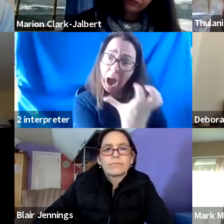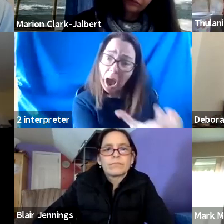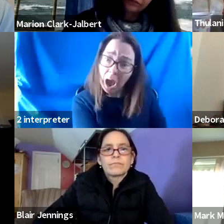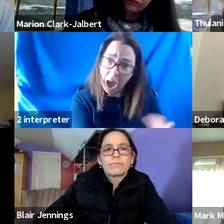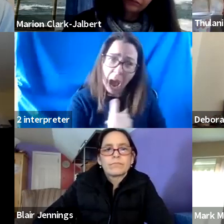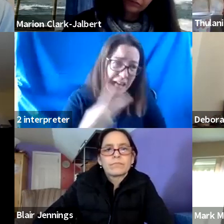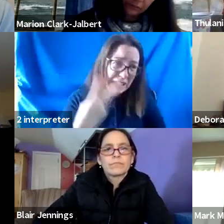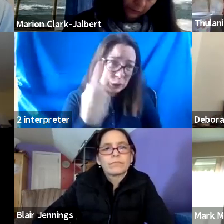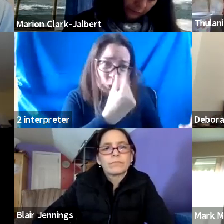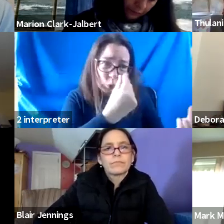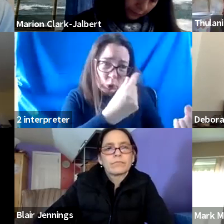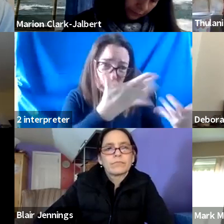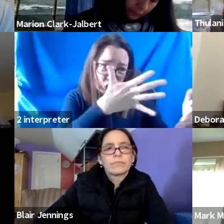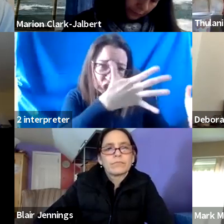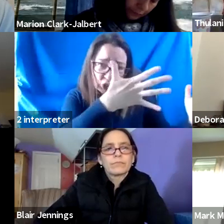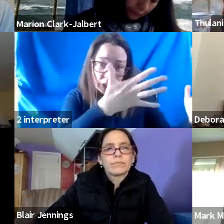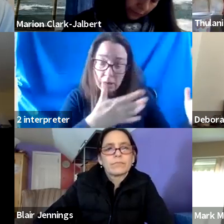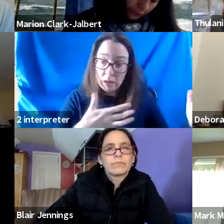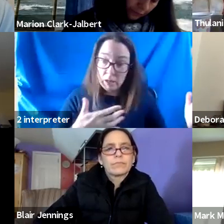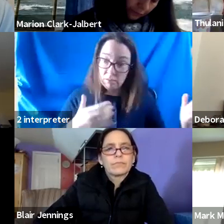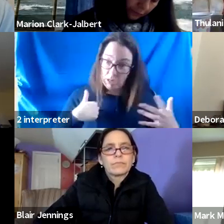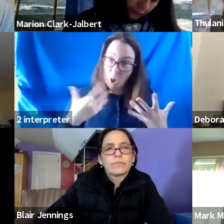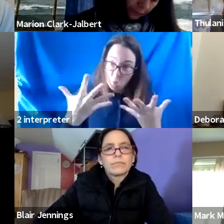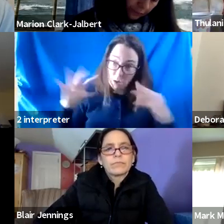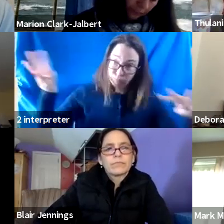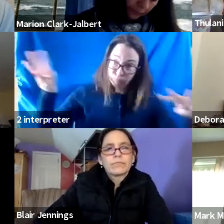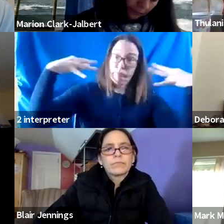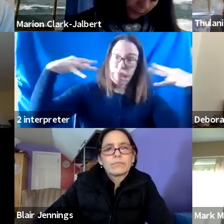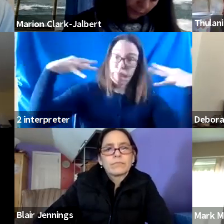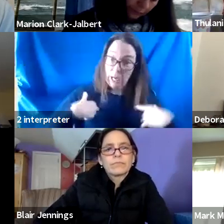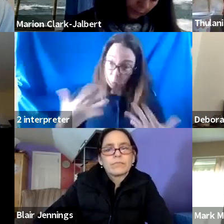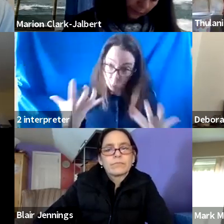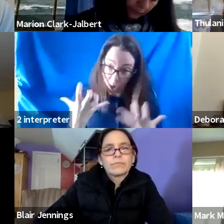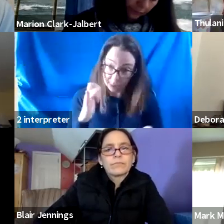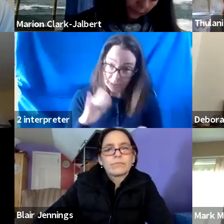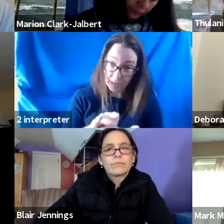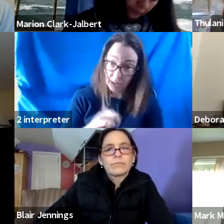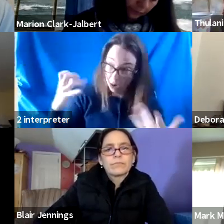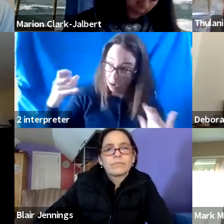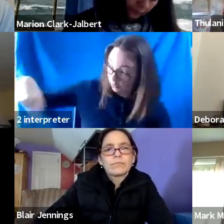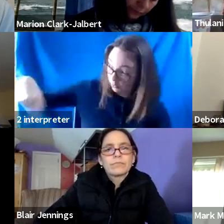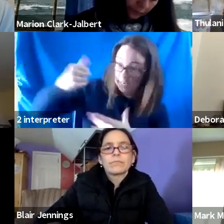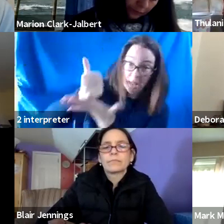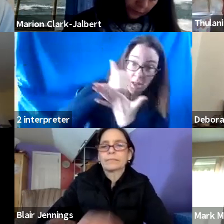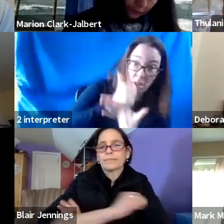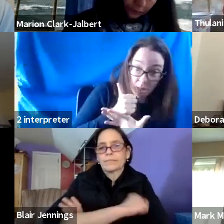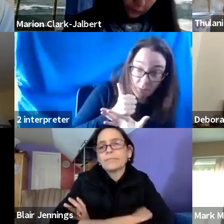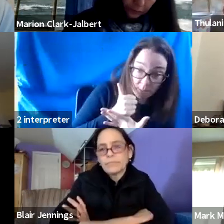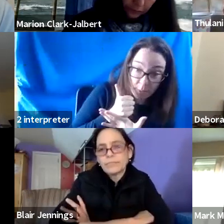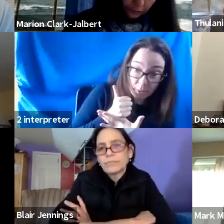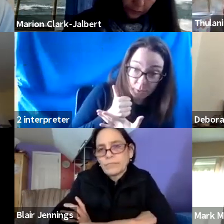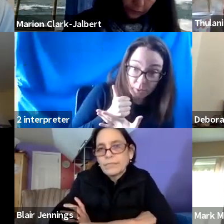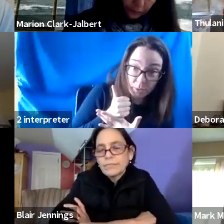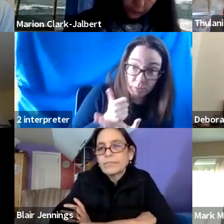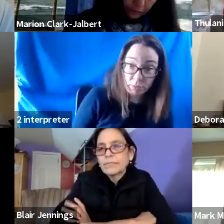aware. I want the group's attention. I'm not going to take on this person alone. I want other people to know what's going on, and I want this kid to know that